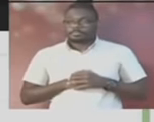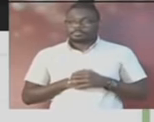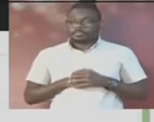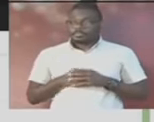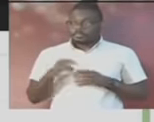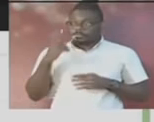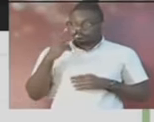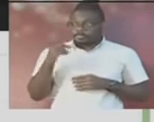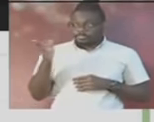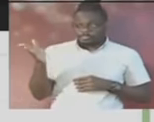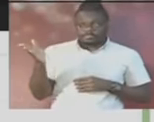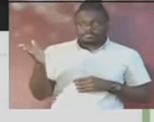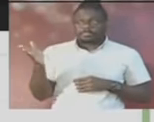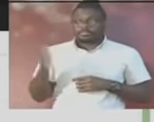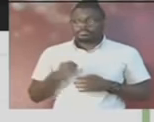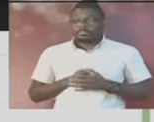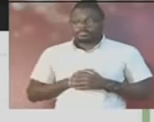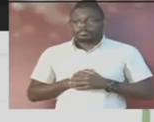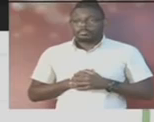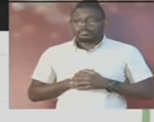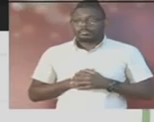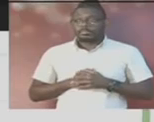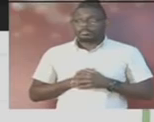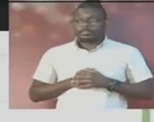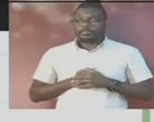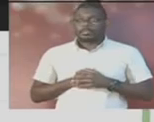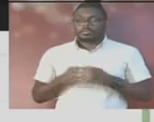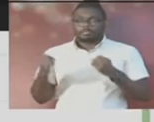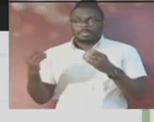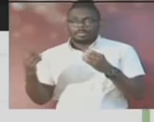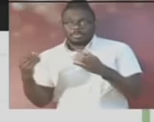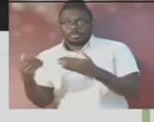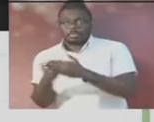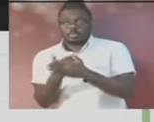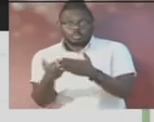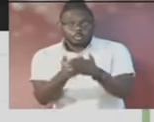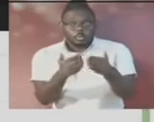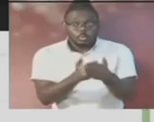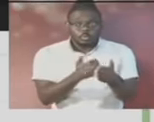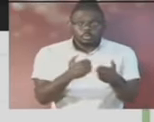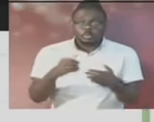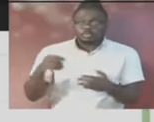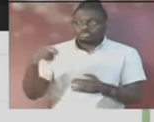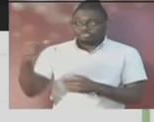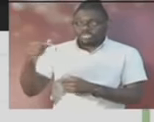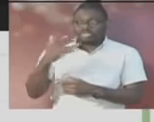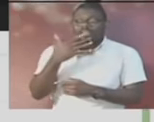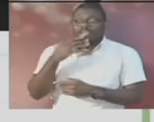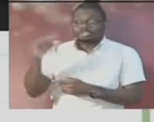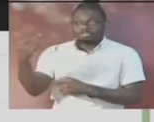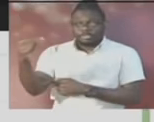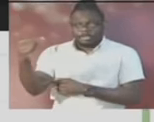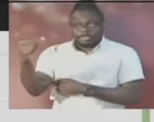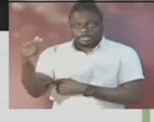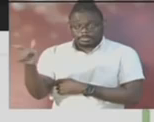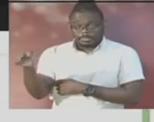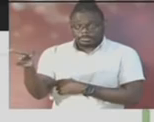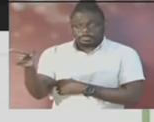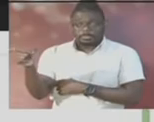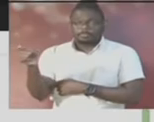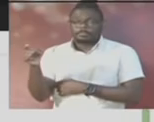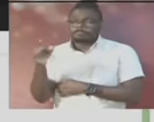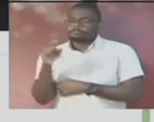active cases and of new cases moving forward, that light green area. You're seeing numbers that we definitely don't want to see pop up into